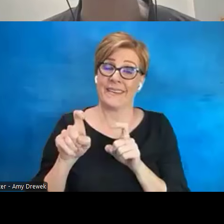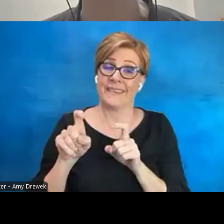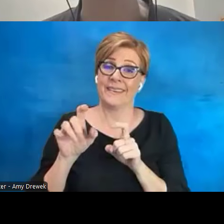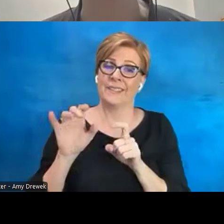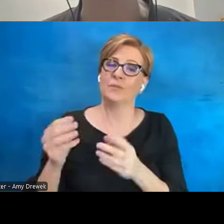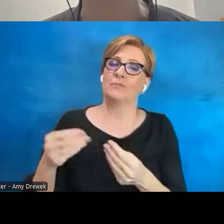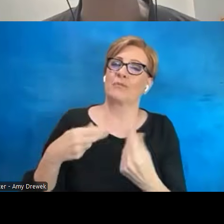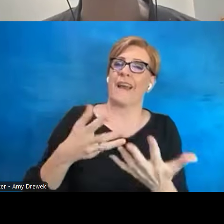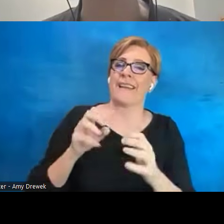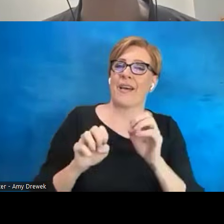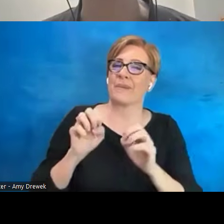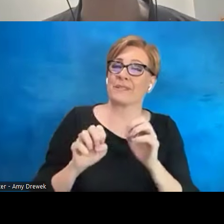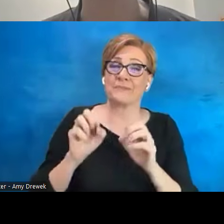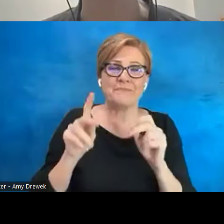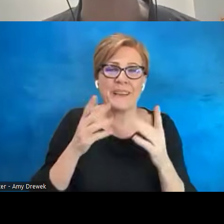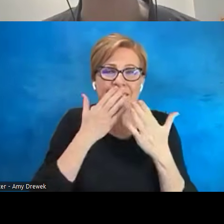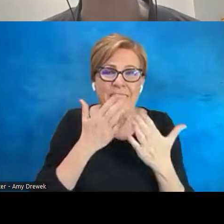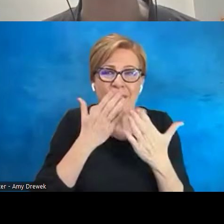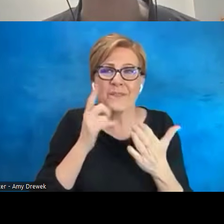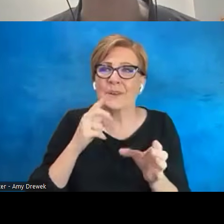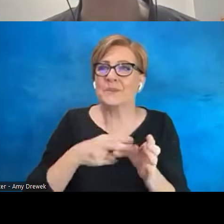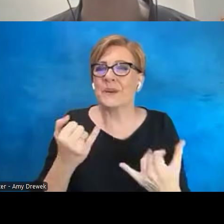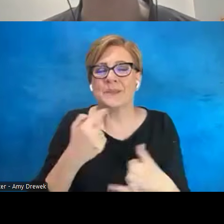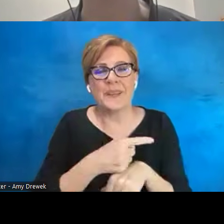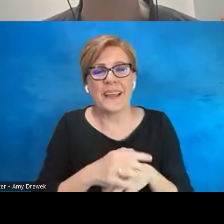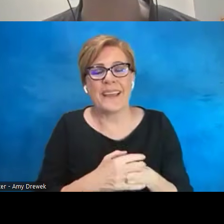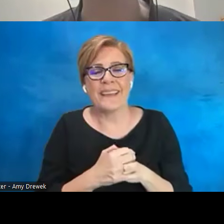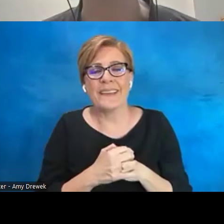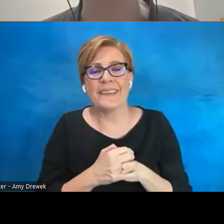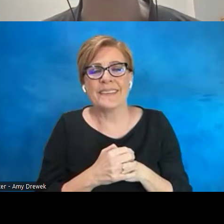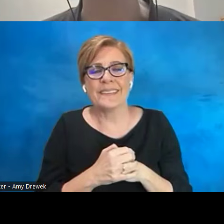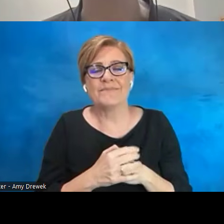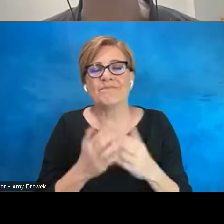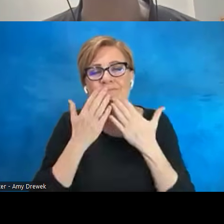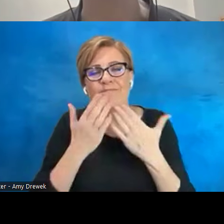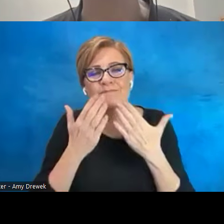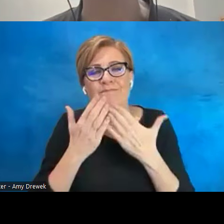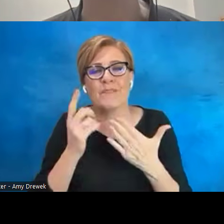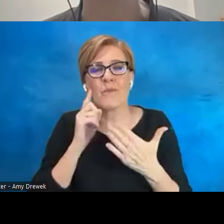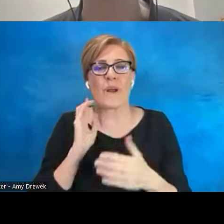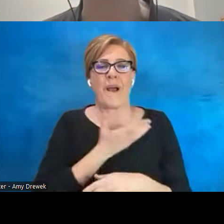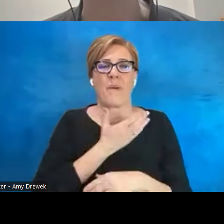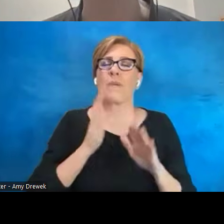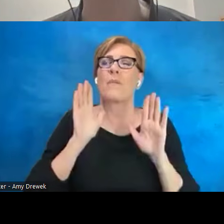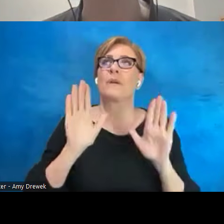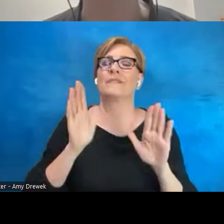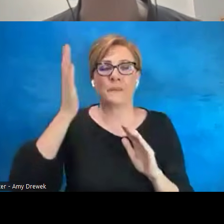we're done here. So thanks everybody for joining us today, and many, many thanks to our excellent presenters.